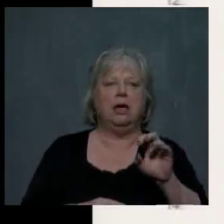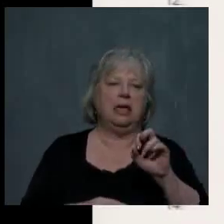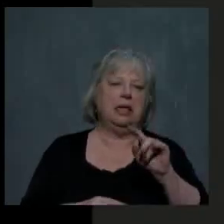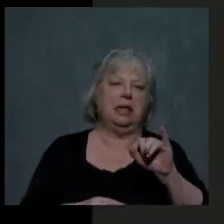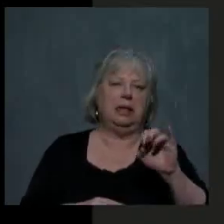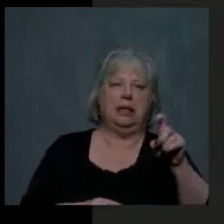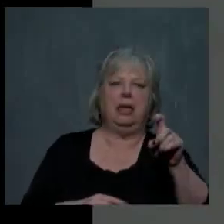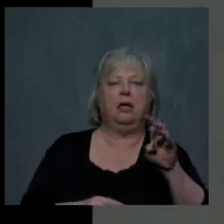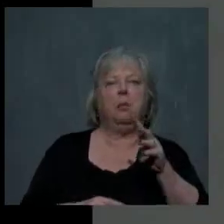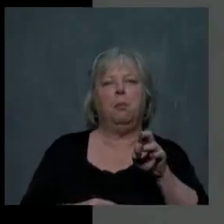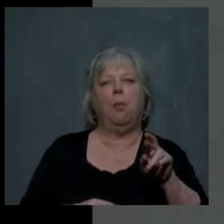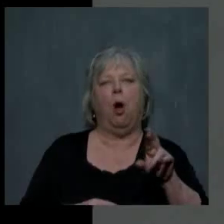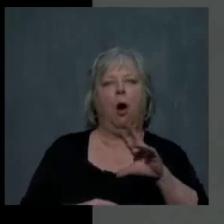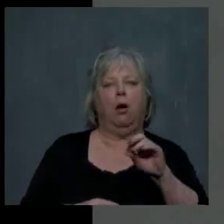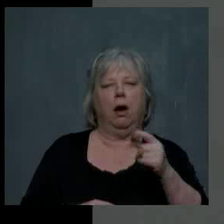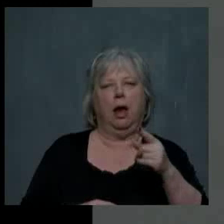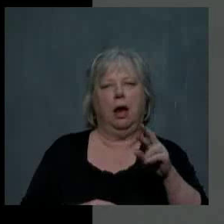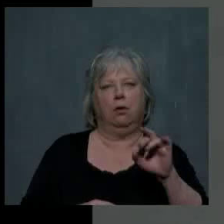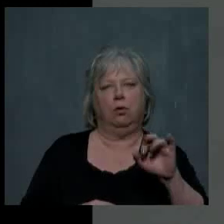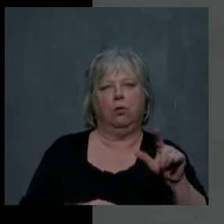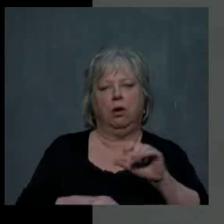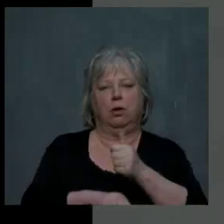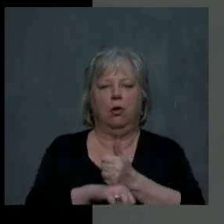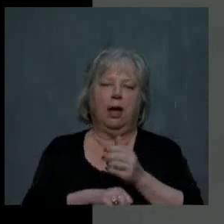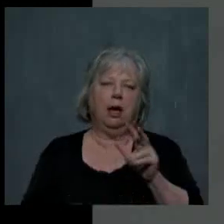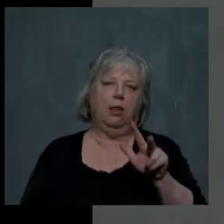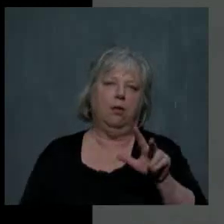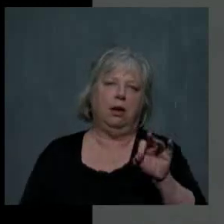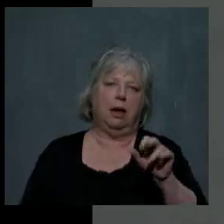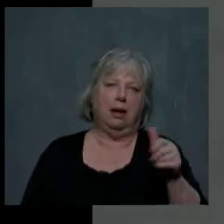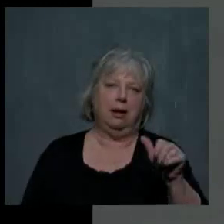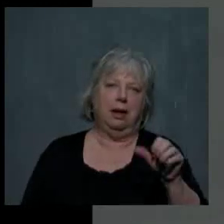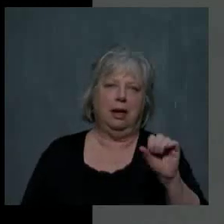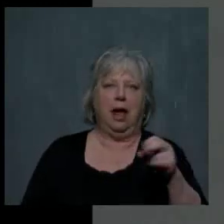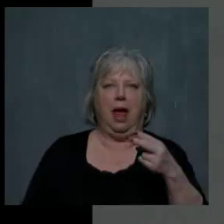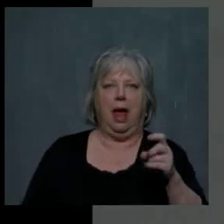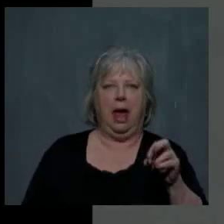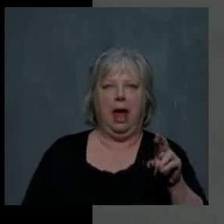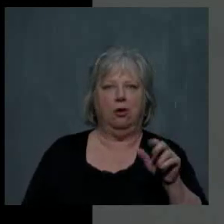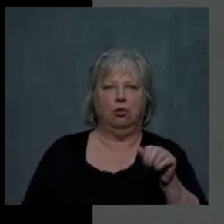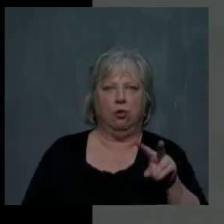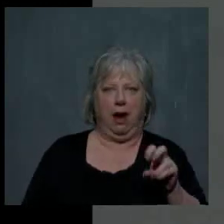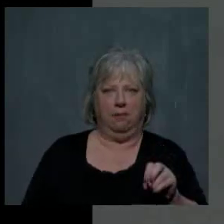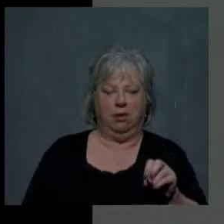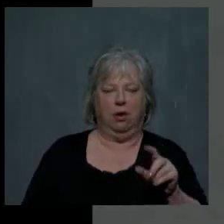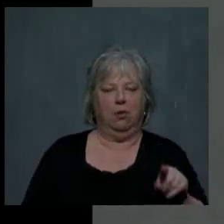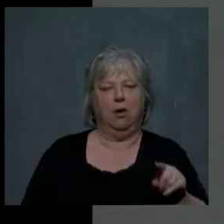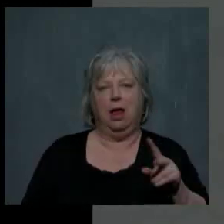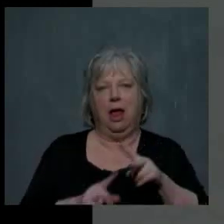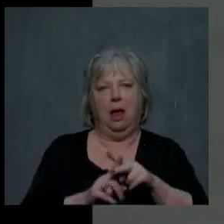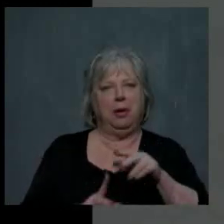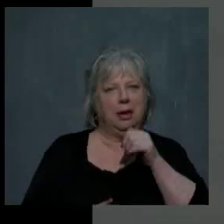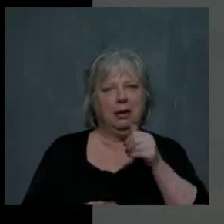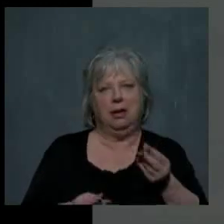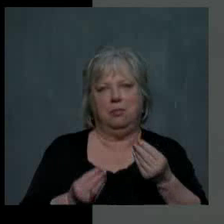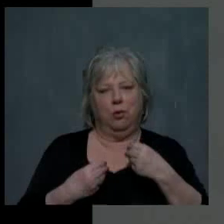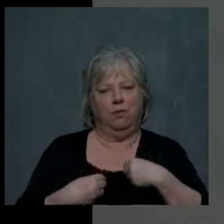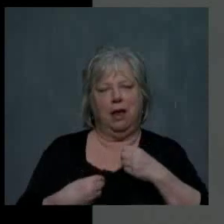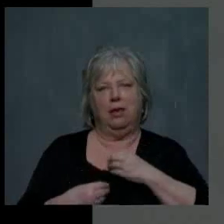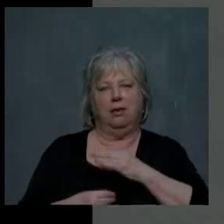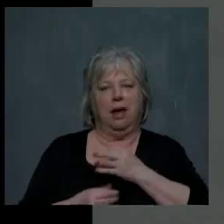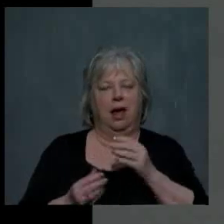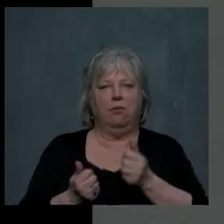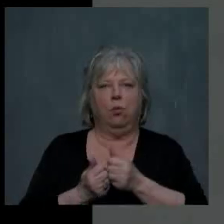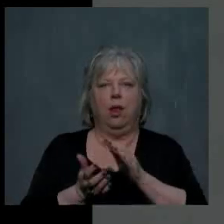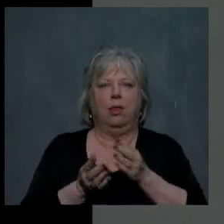Bar and Grill, short form PCD, located at 3910 Asher Avenue. The applicant failed to provide staff with the requesting parking